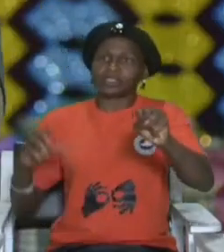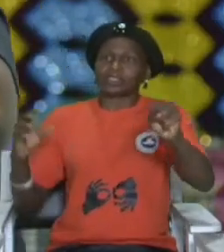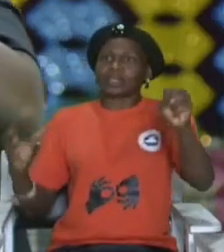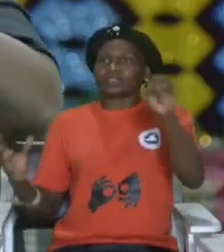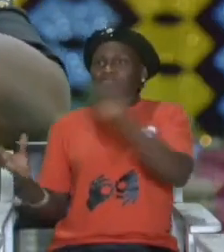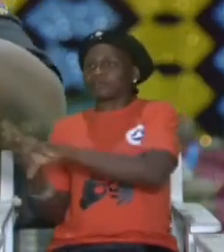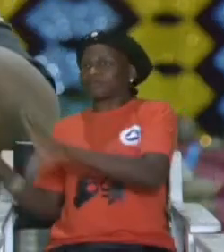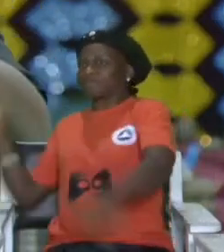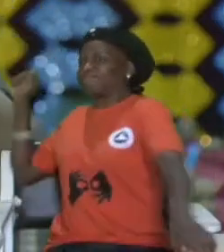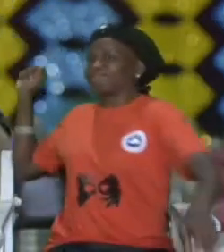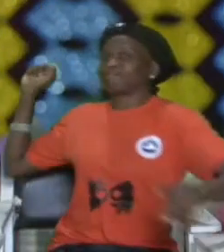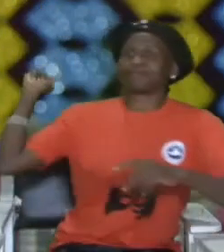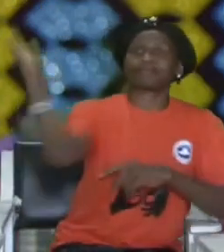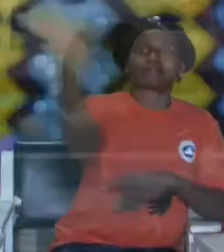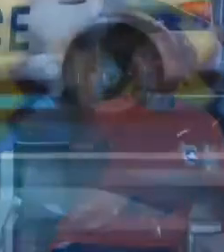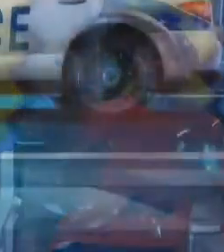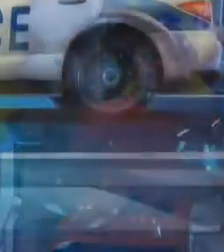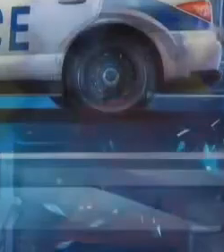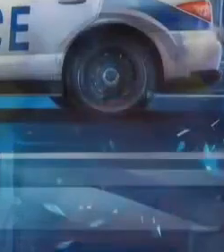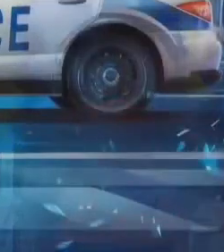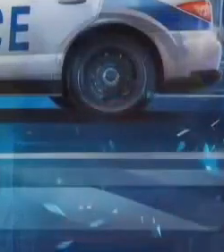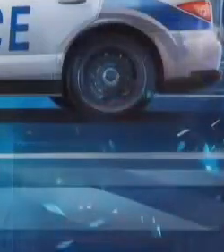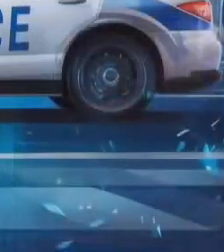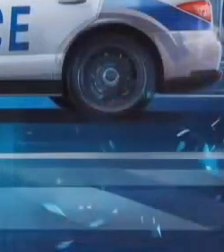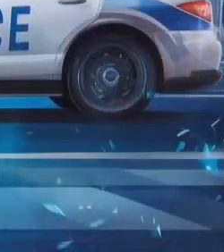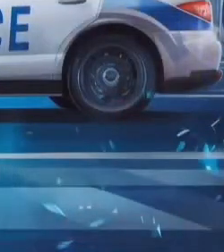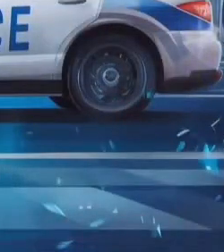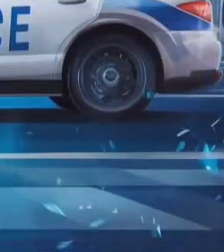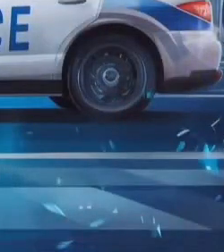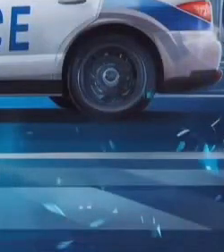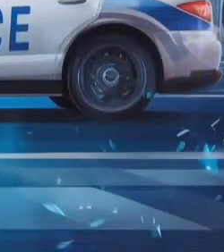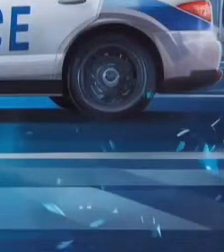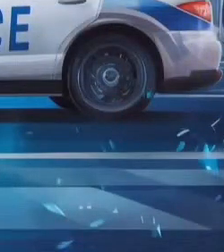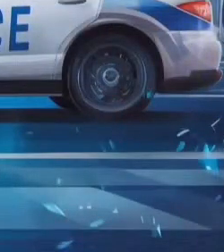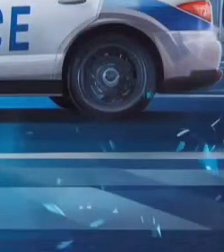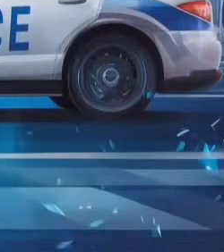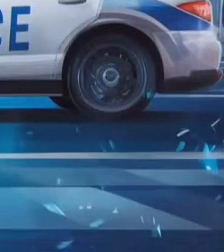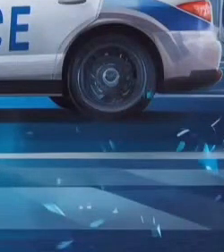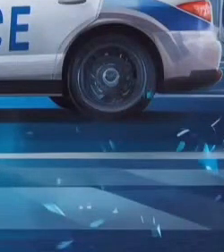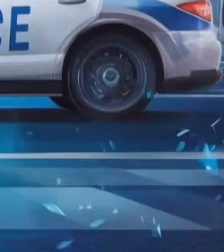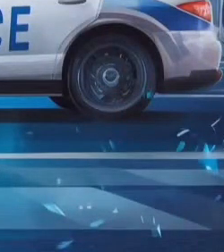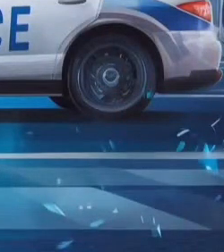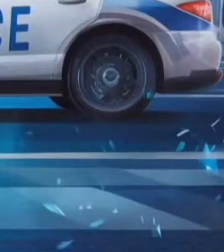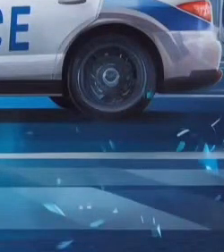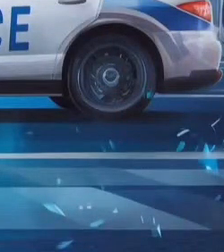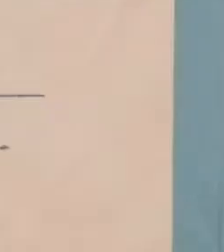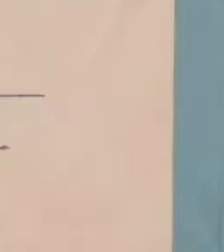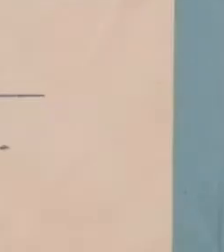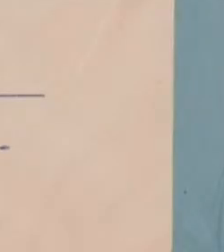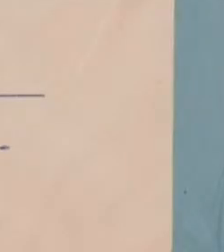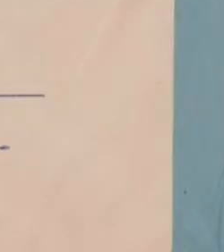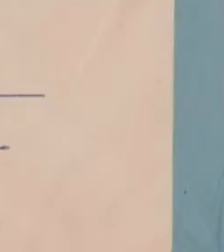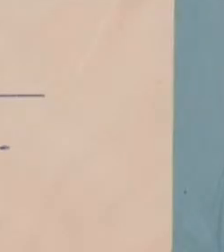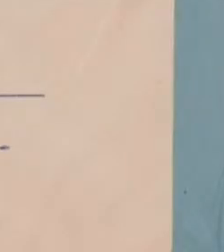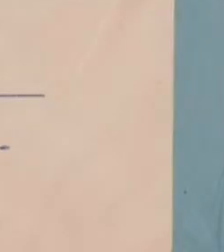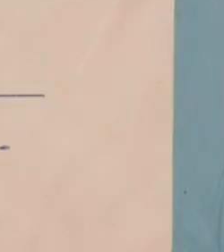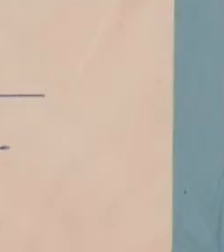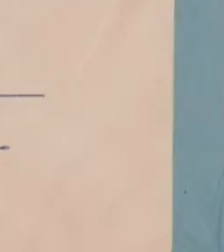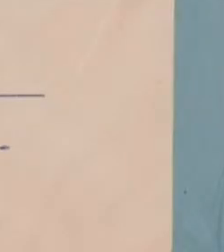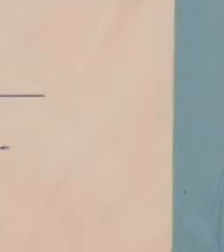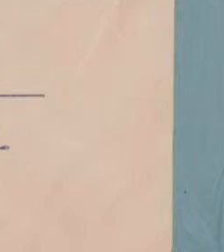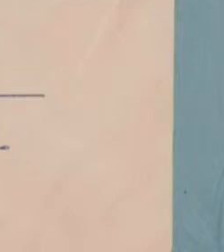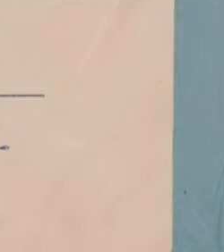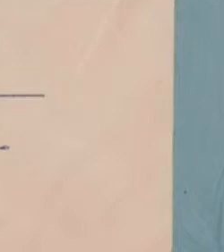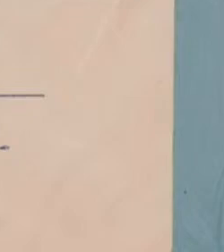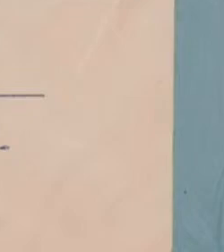and send it back to sender. But I need to warn you, because the Bible makes it clear that who would ascend unto the hill of the